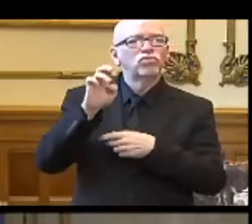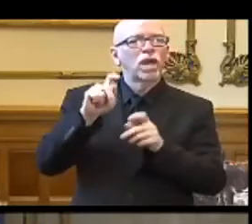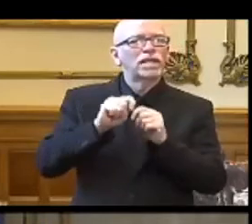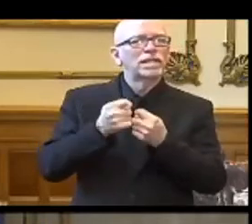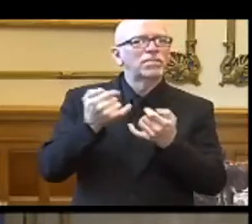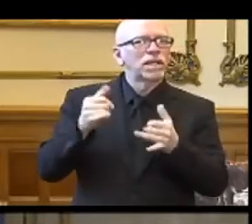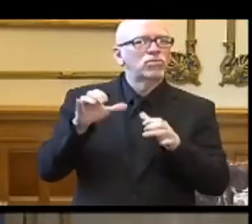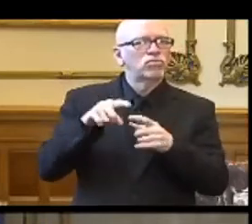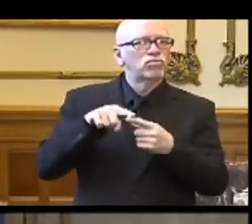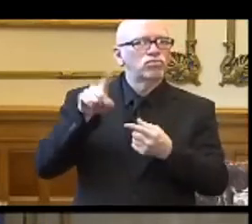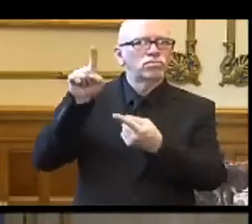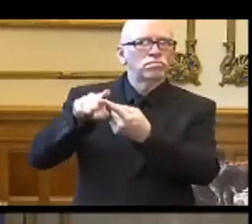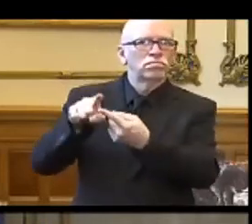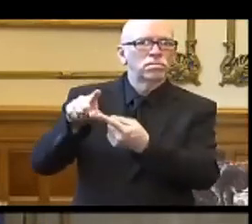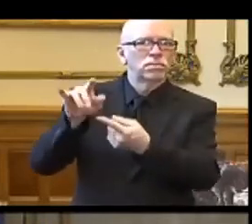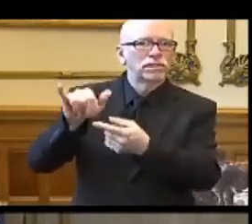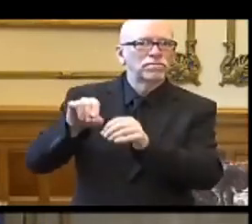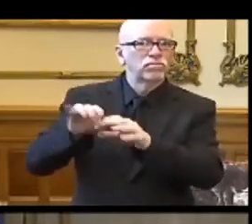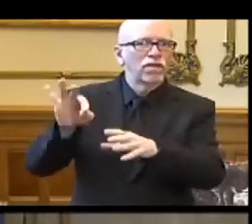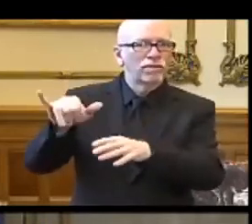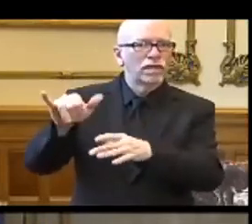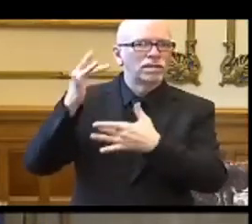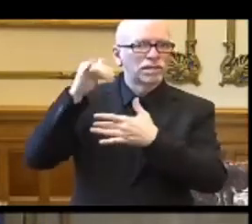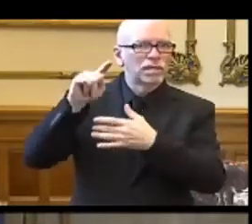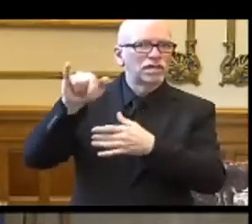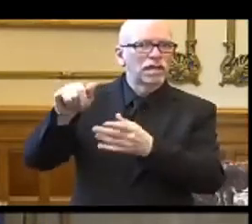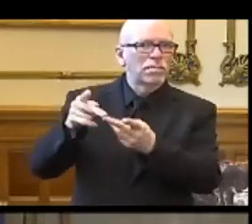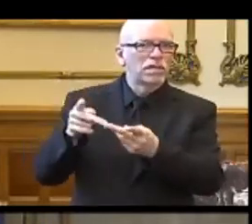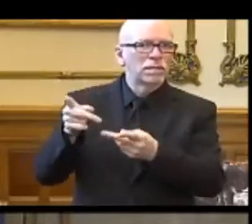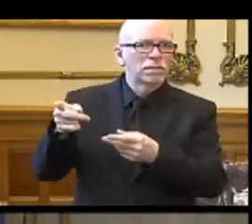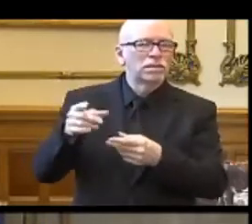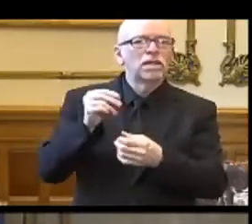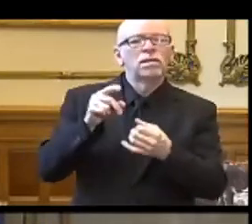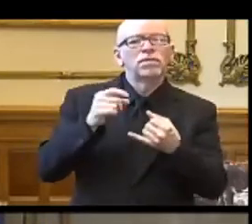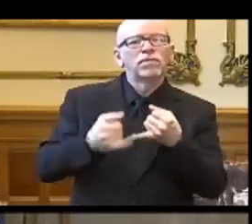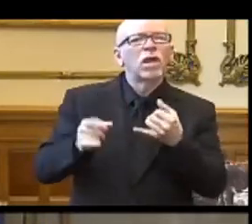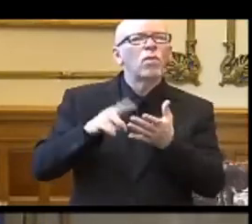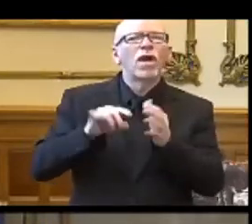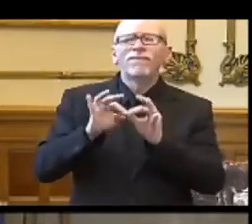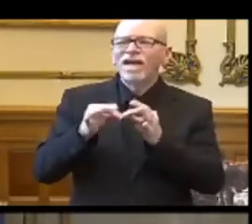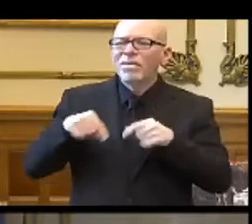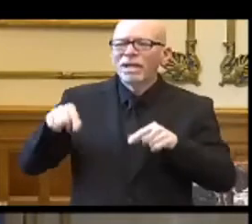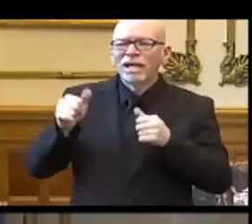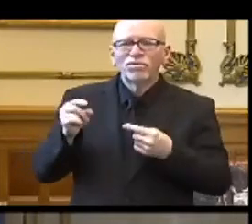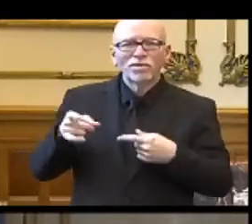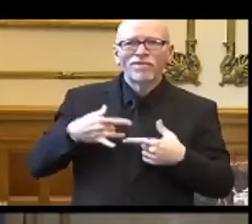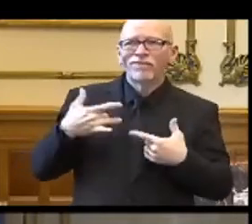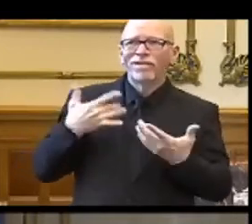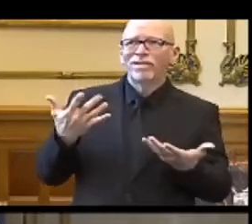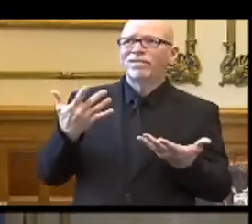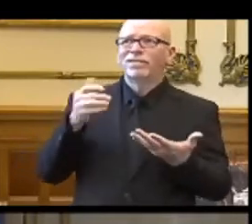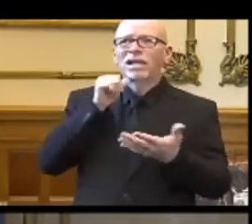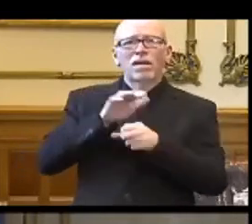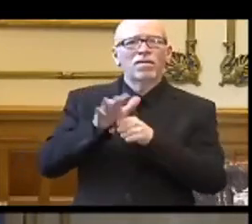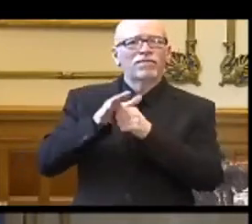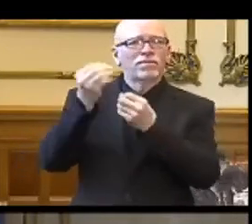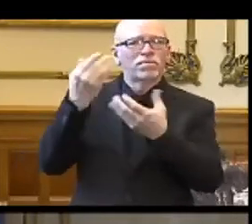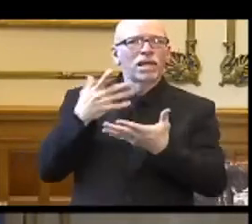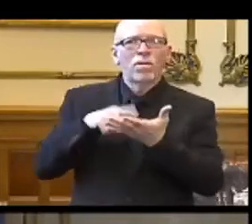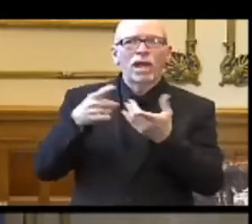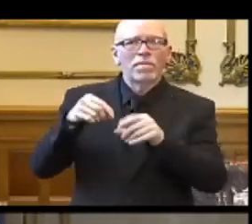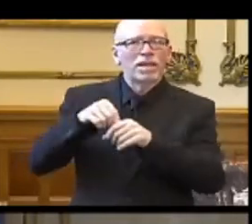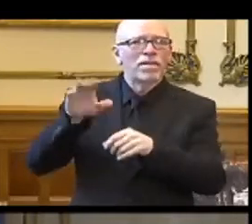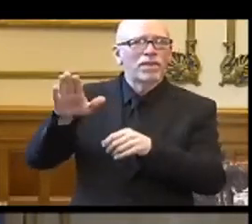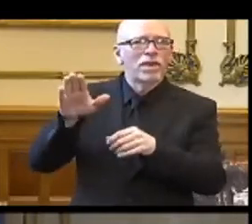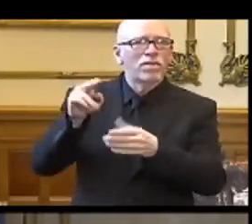help cut down on the spread of this? And then finally, what can families do if they don't feel like they're being informed about what's happening inside these